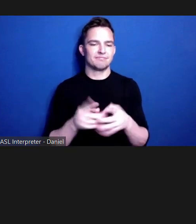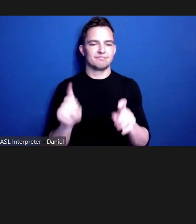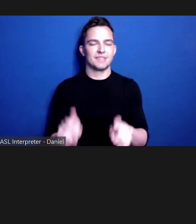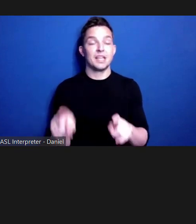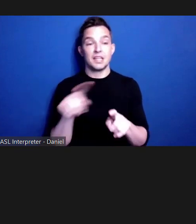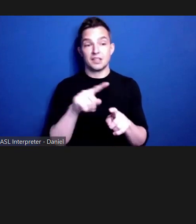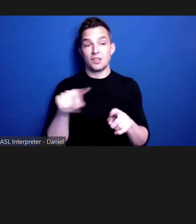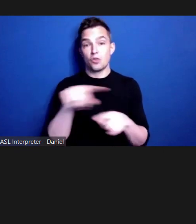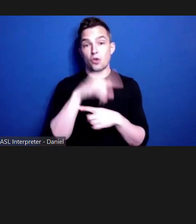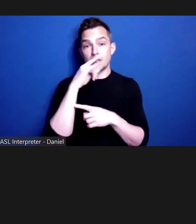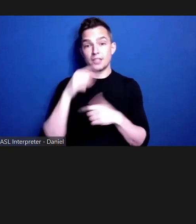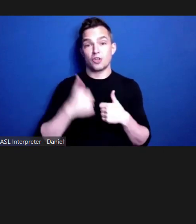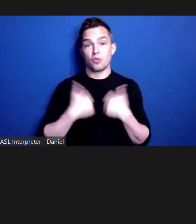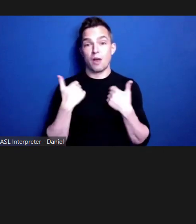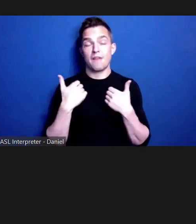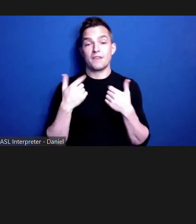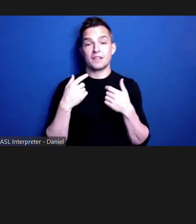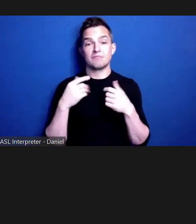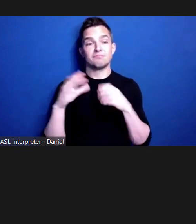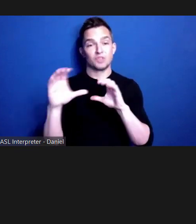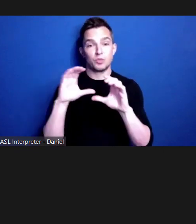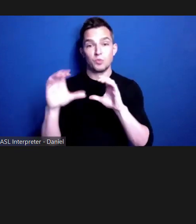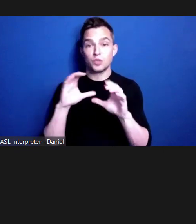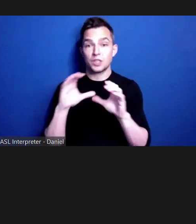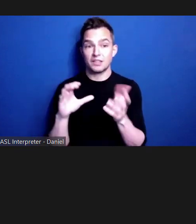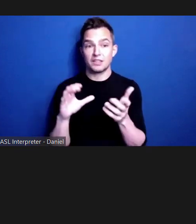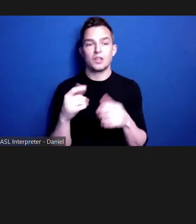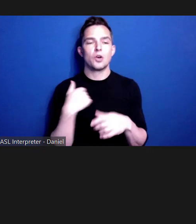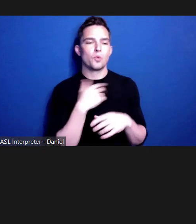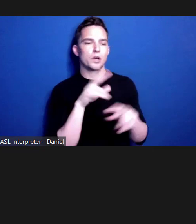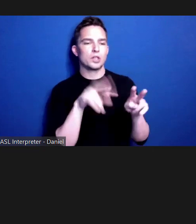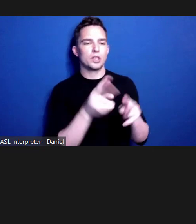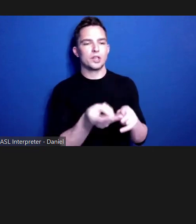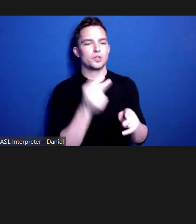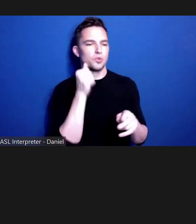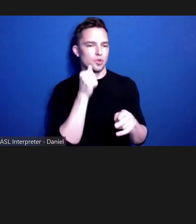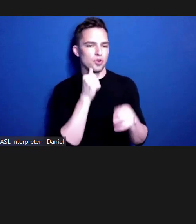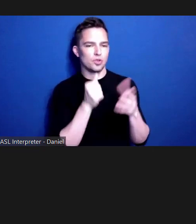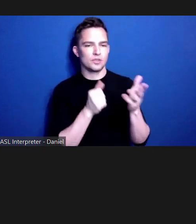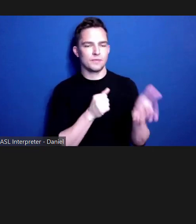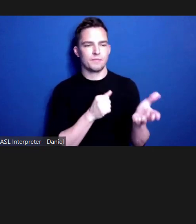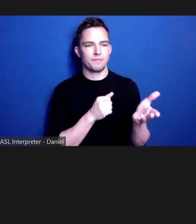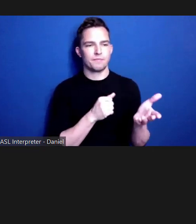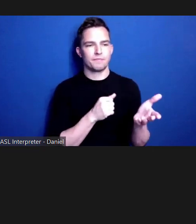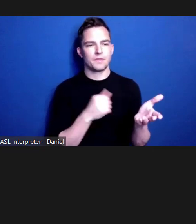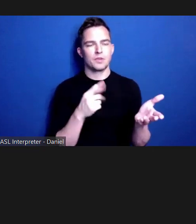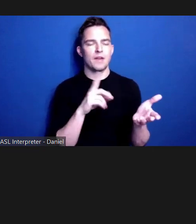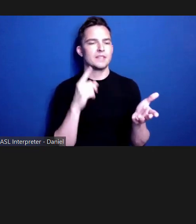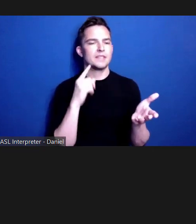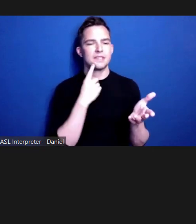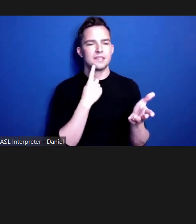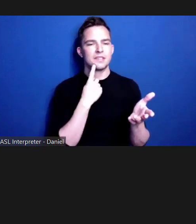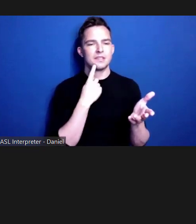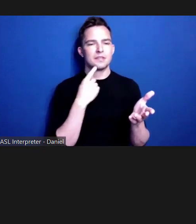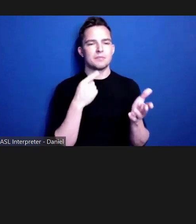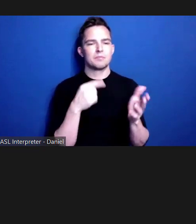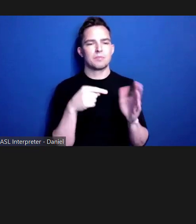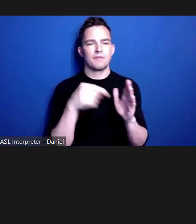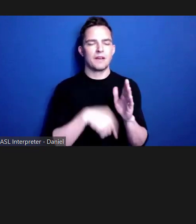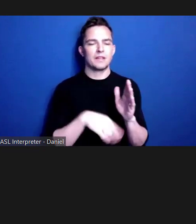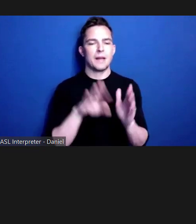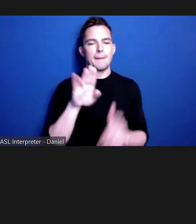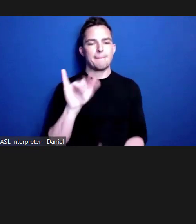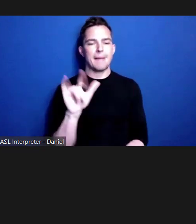communicating. So we're going to take a look at two girls here who have severe to profound